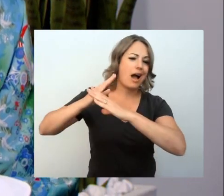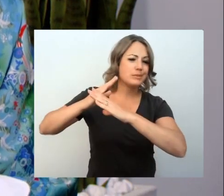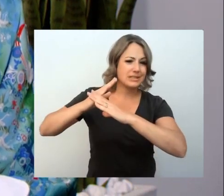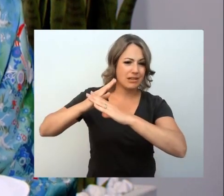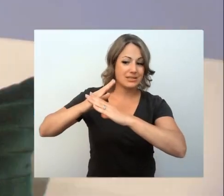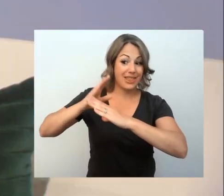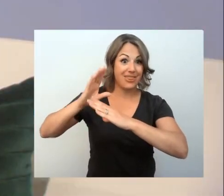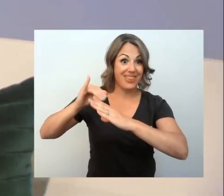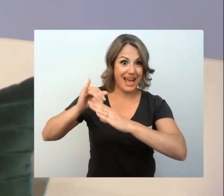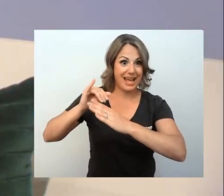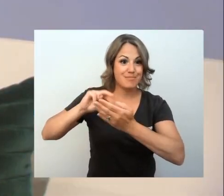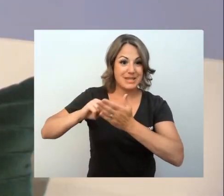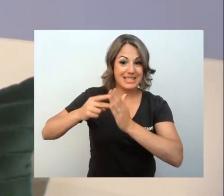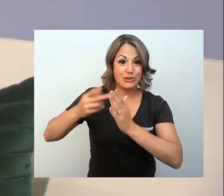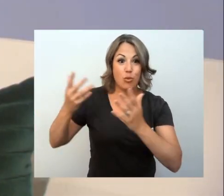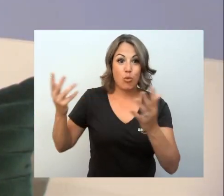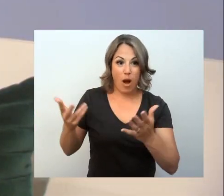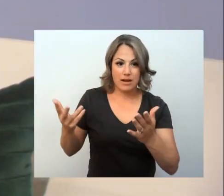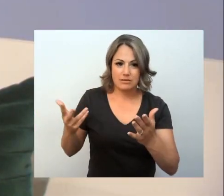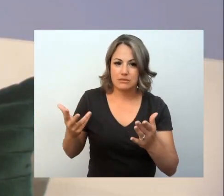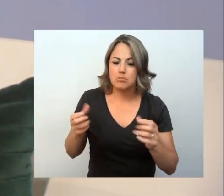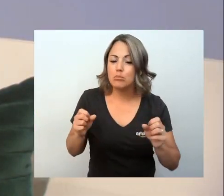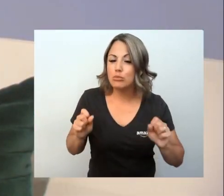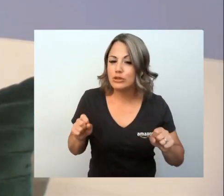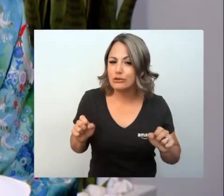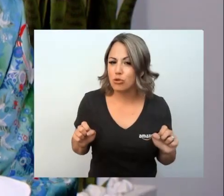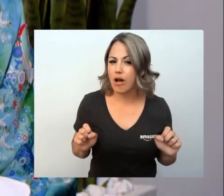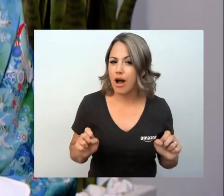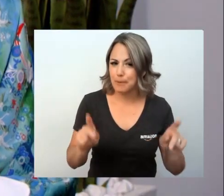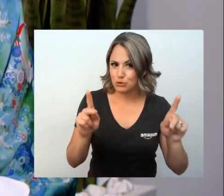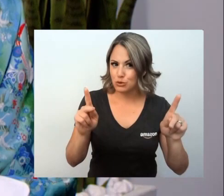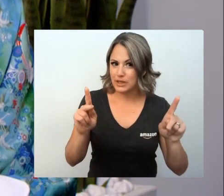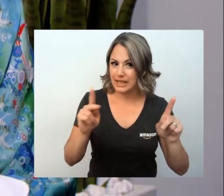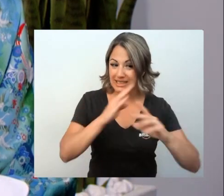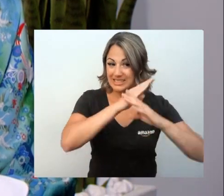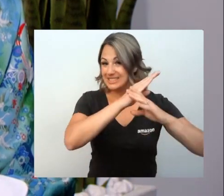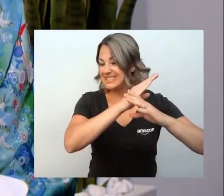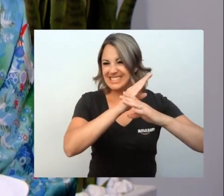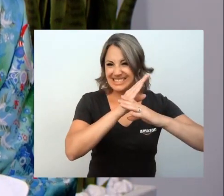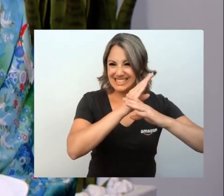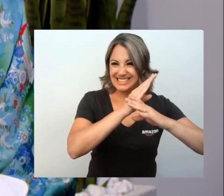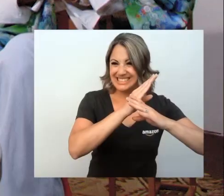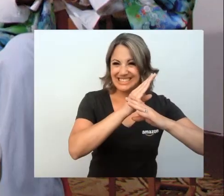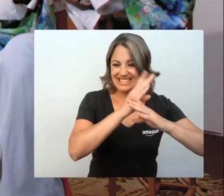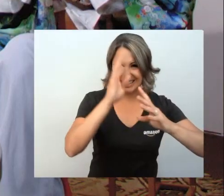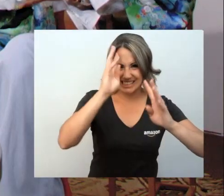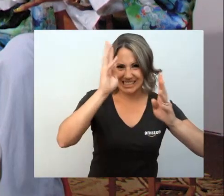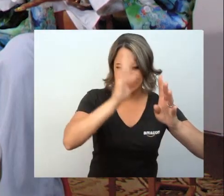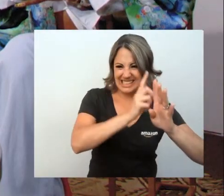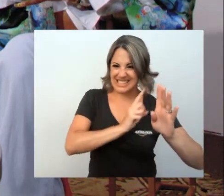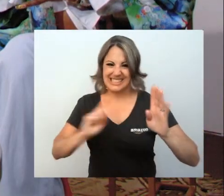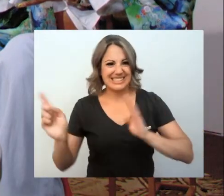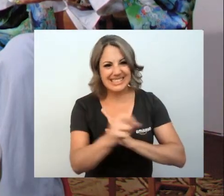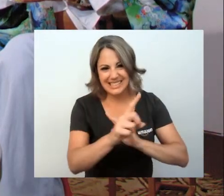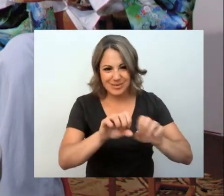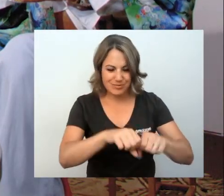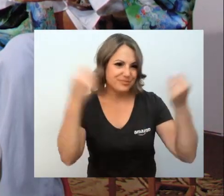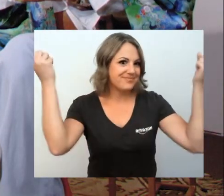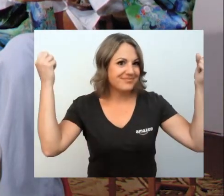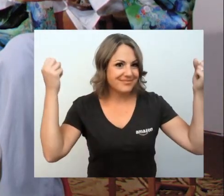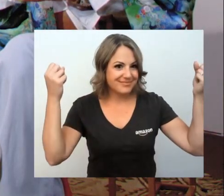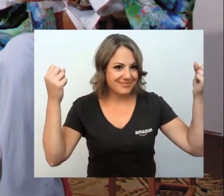an opportunity. And so there have been a lot of things that have happened in fashion that brought